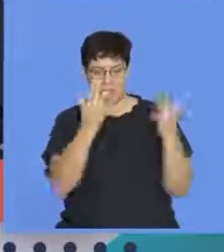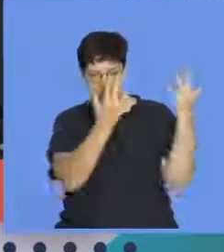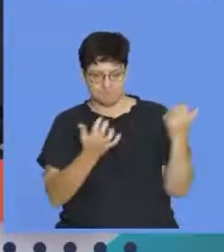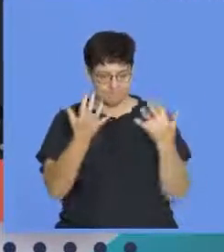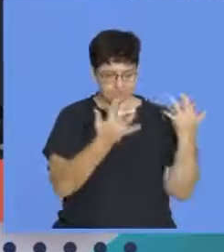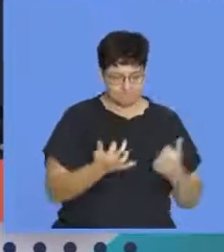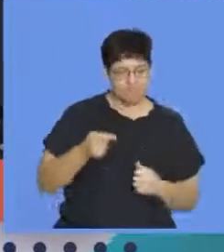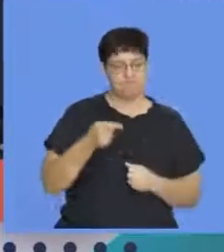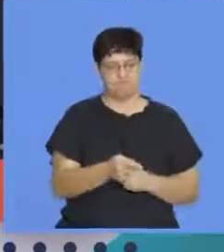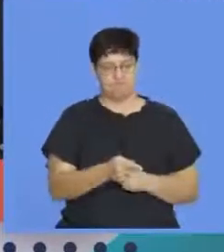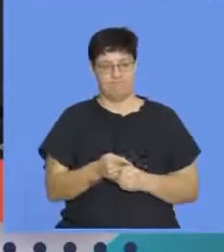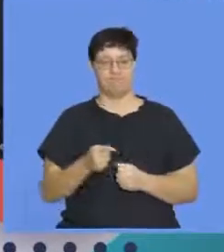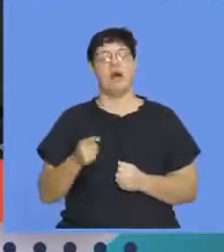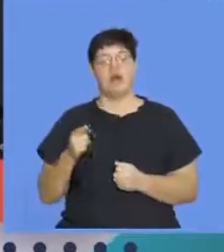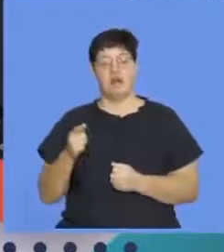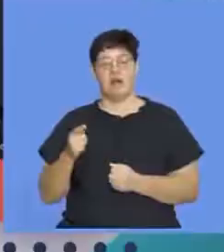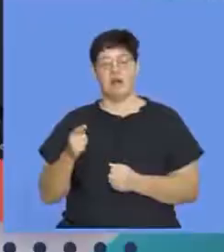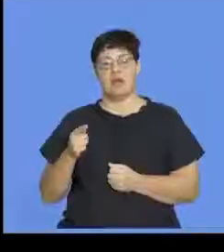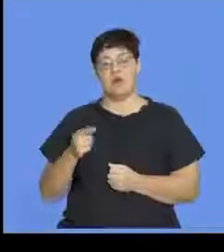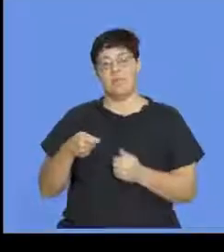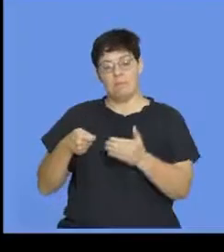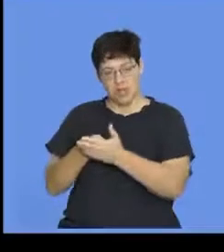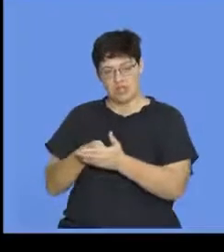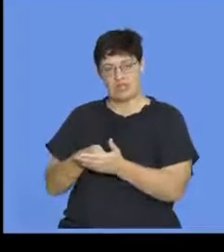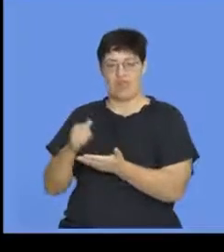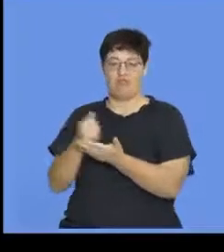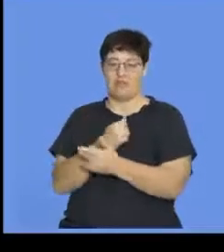the credit purchases figure.